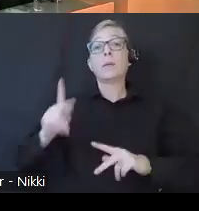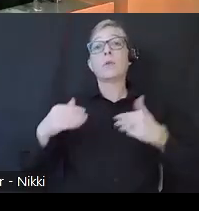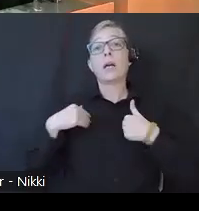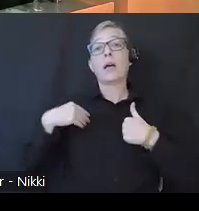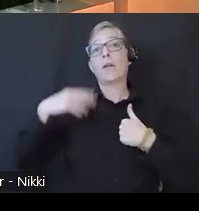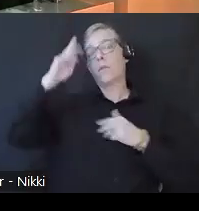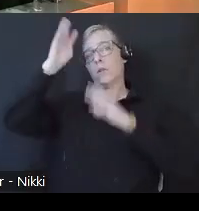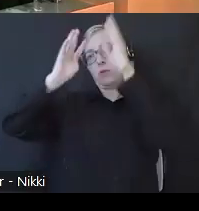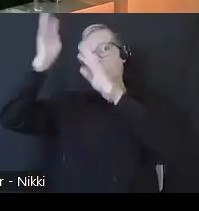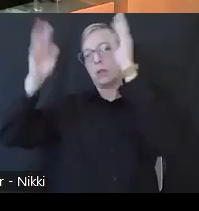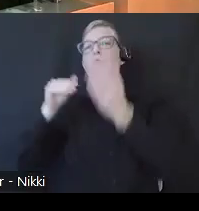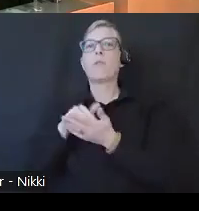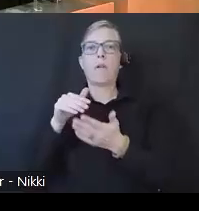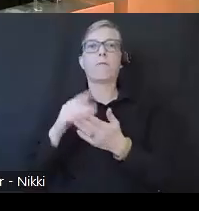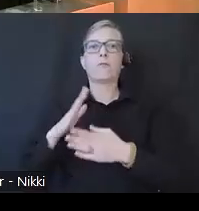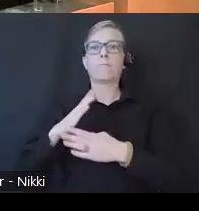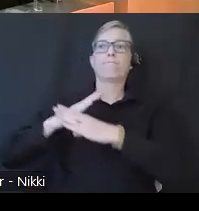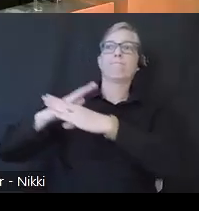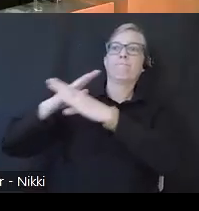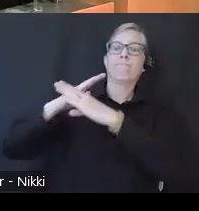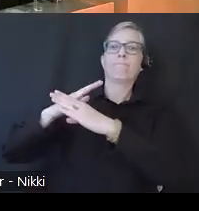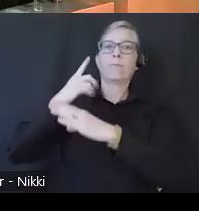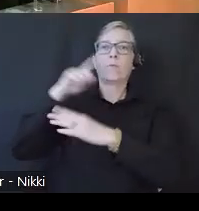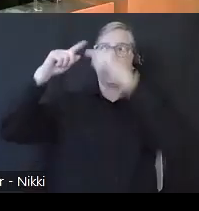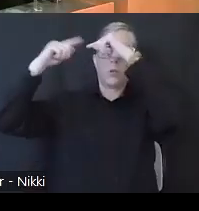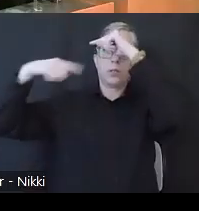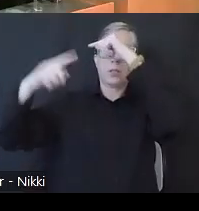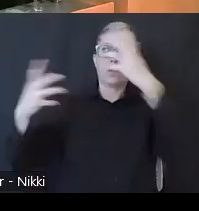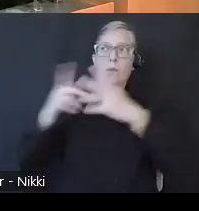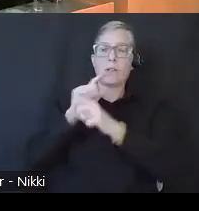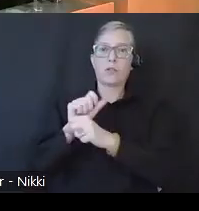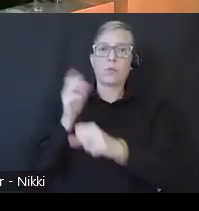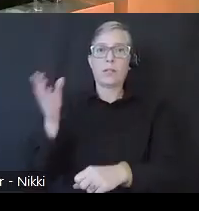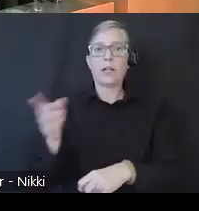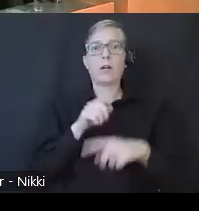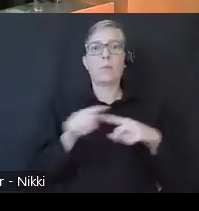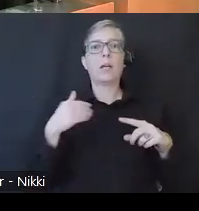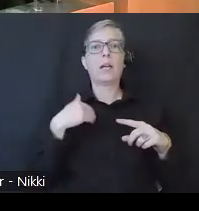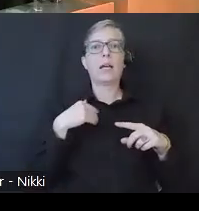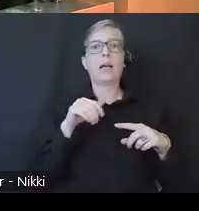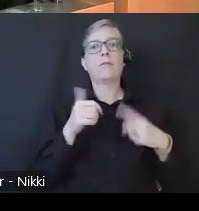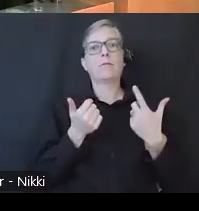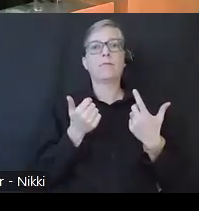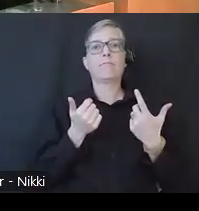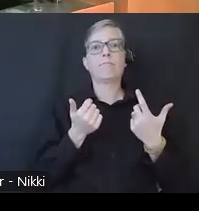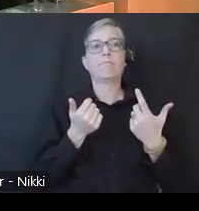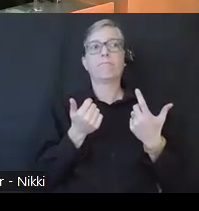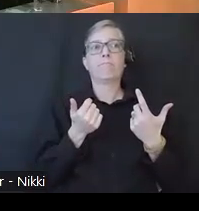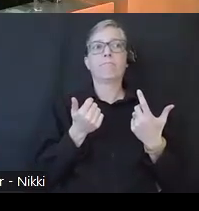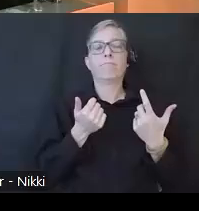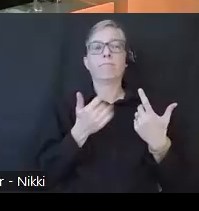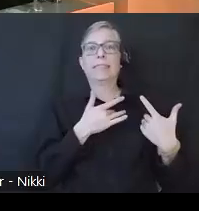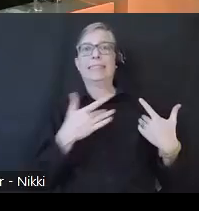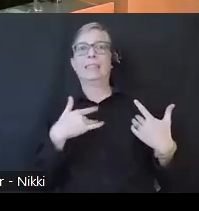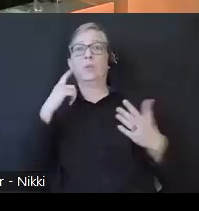impaired on processing what's actually there, but seem to be like kind of have an augmented tendency to detect something there when it's